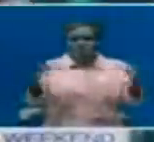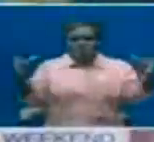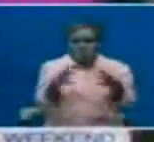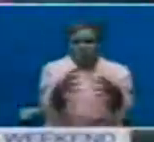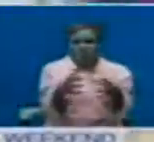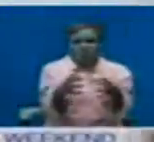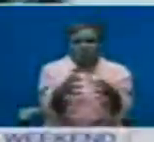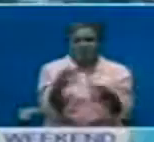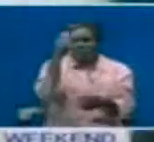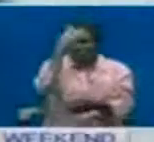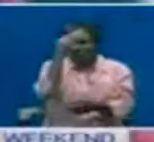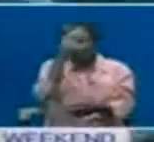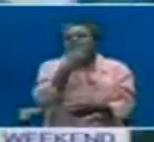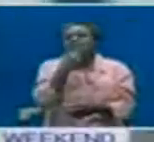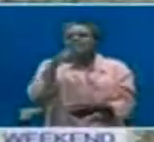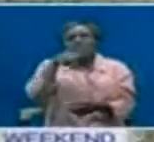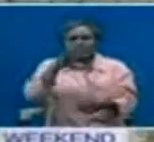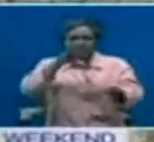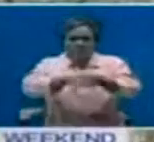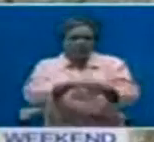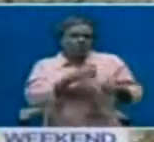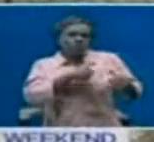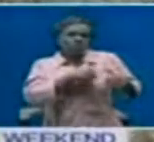community, morans are allowed to take lovers.